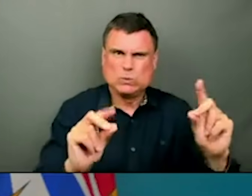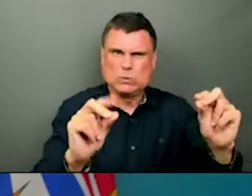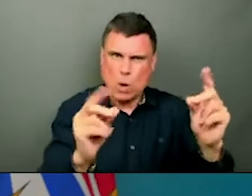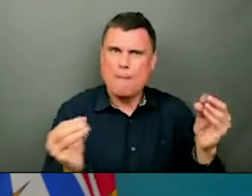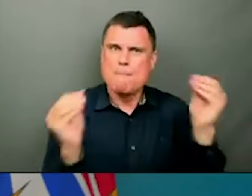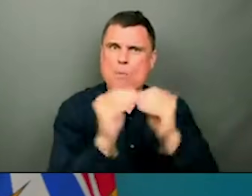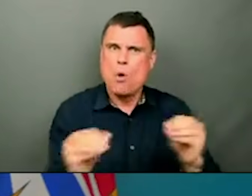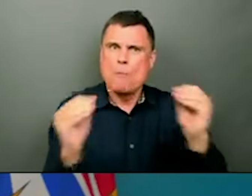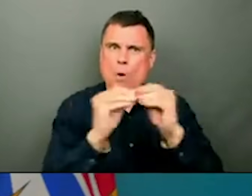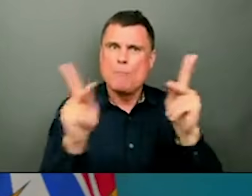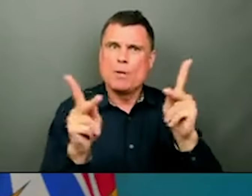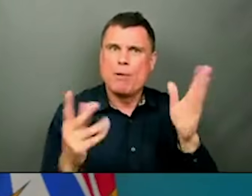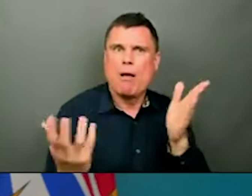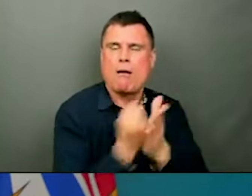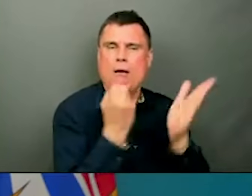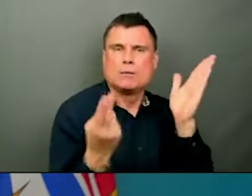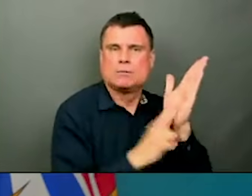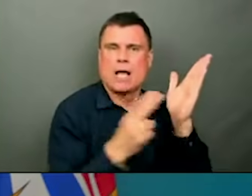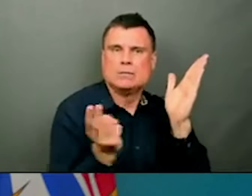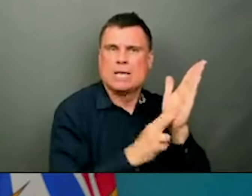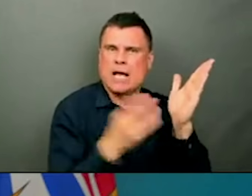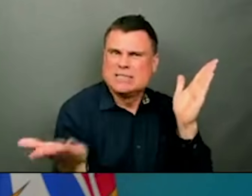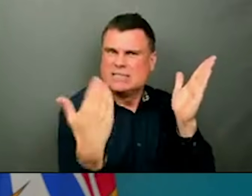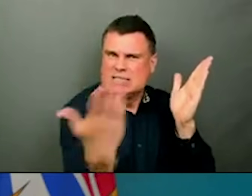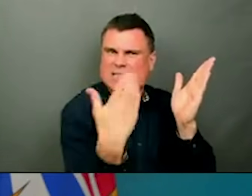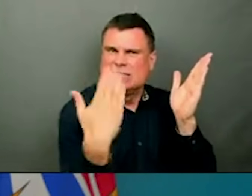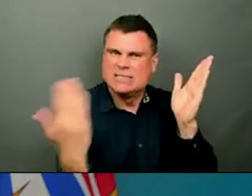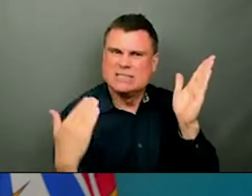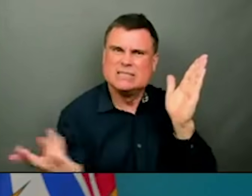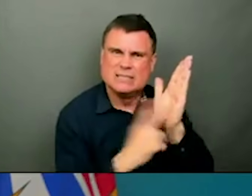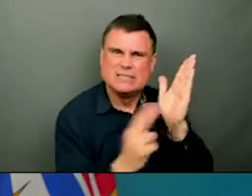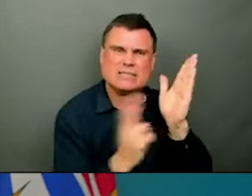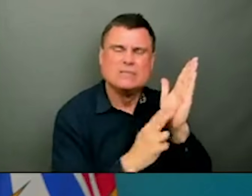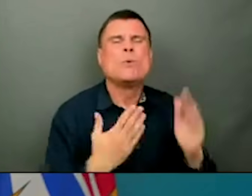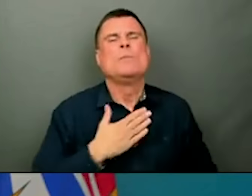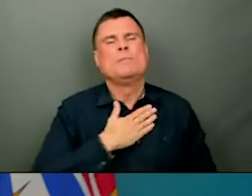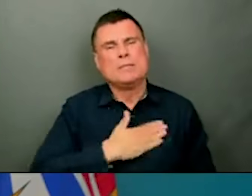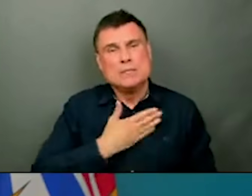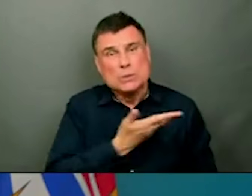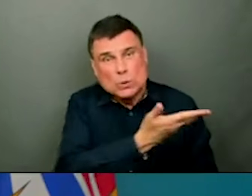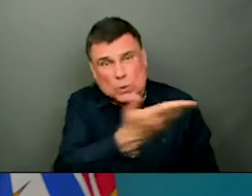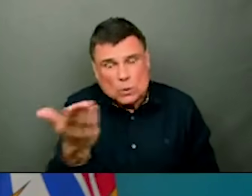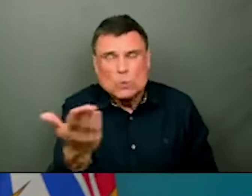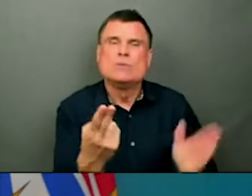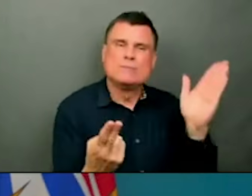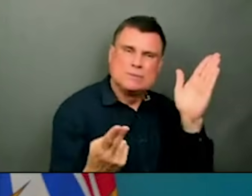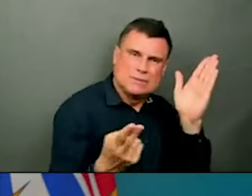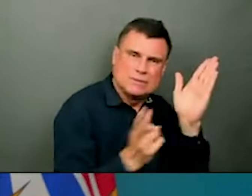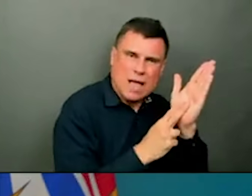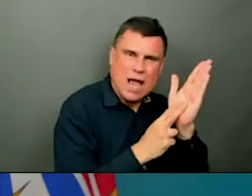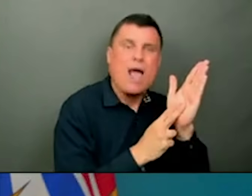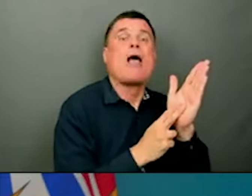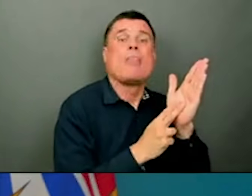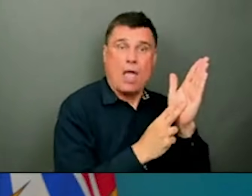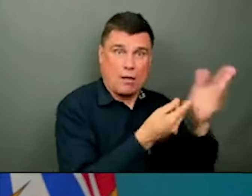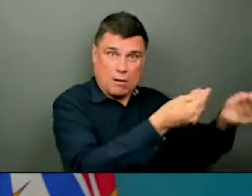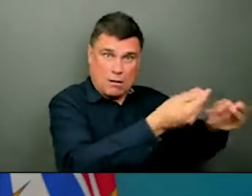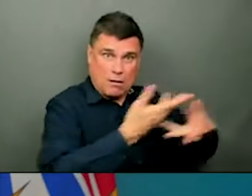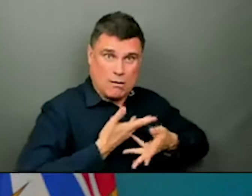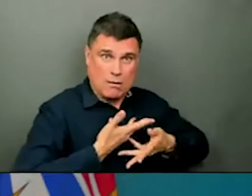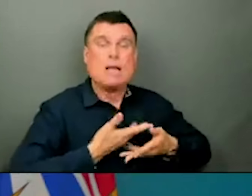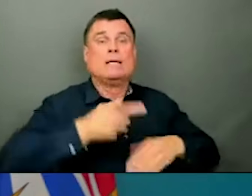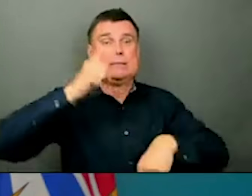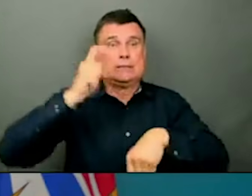in the last few days in registration, but I really encourage people to register, and when they get a chance to book right away. So because